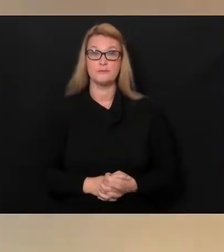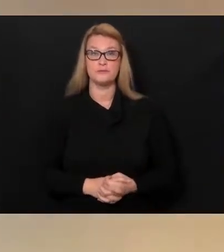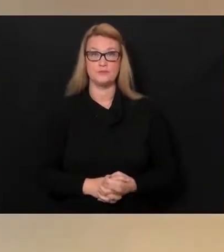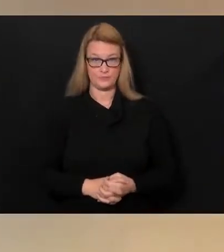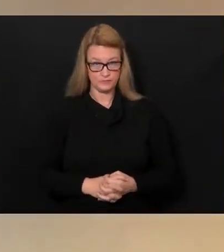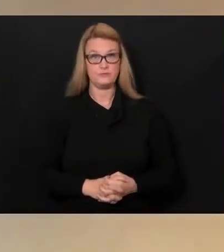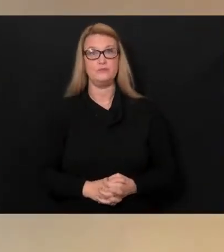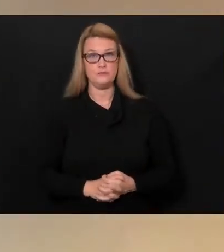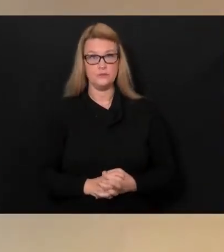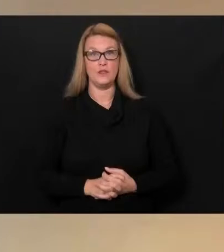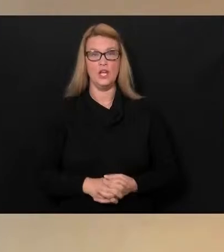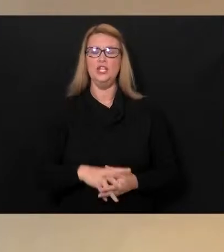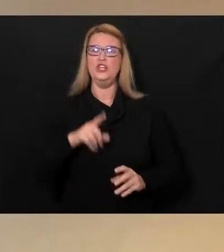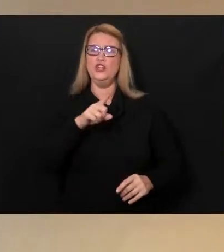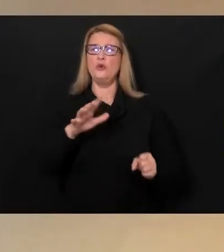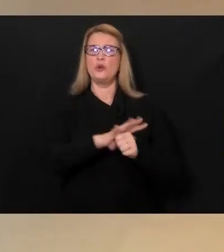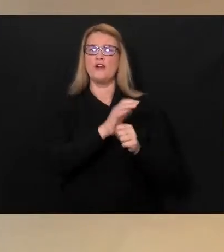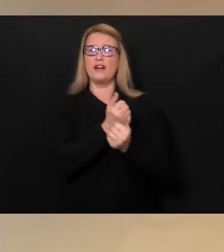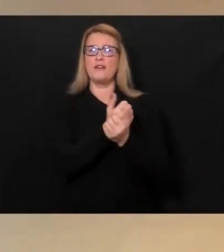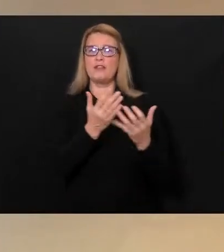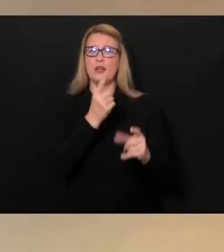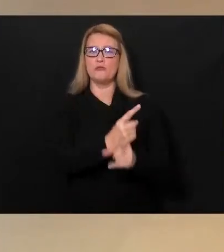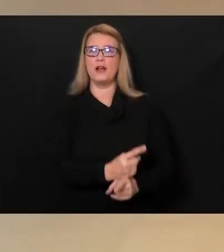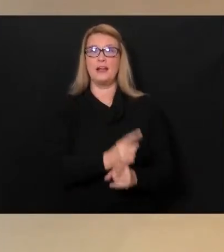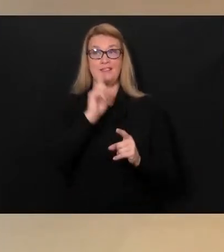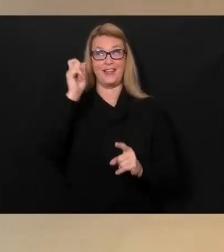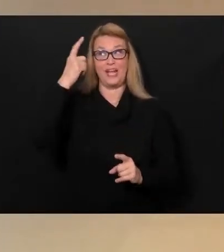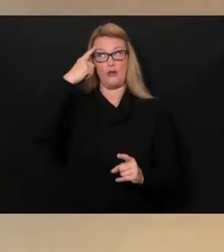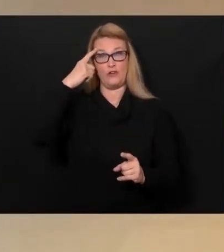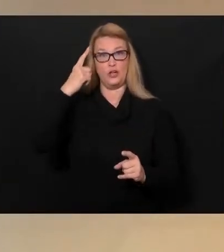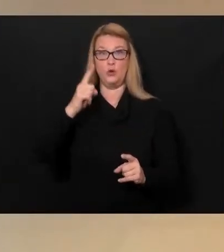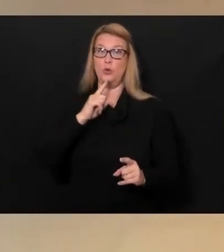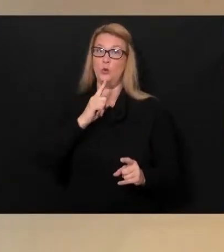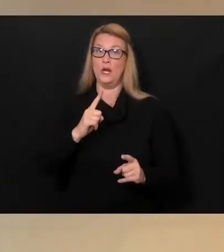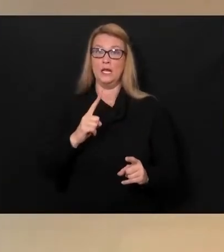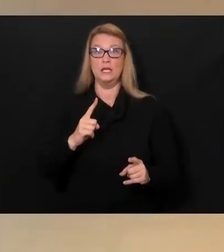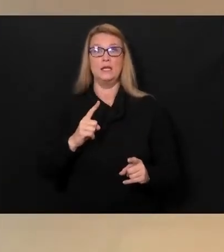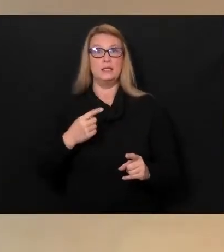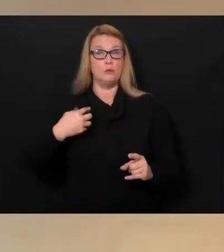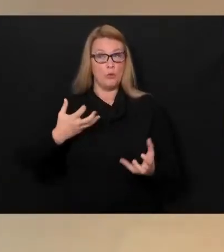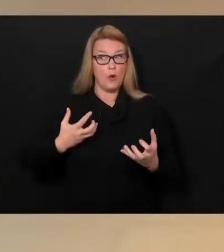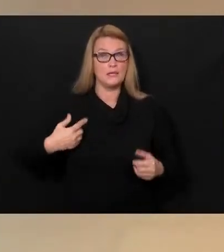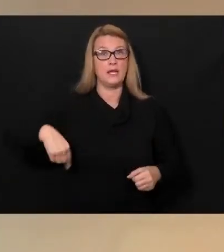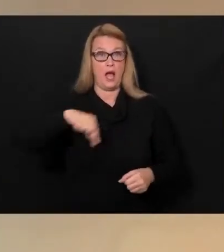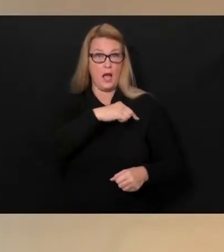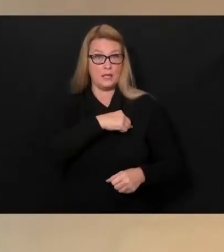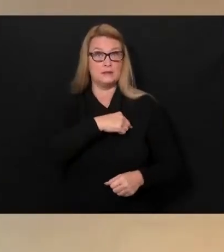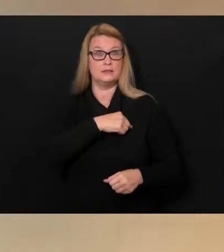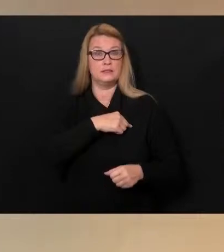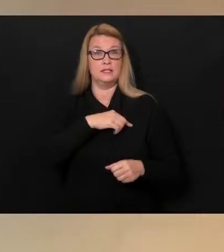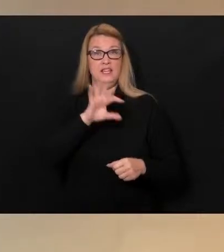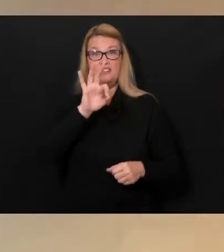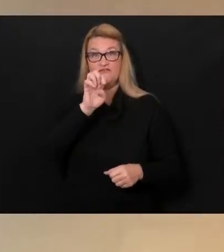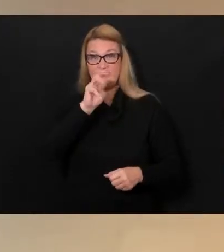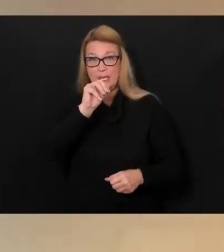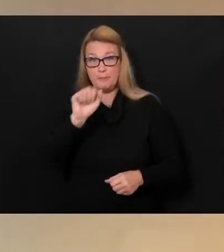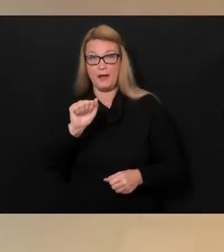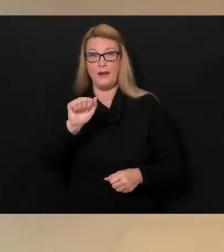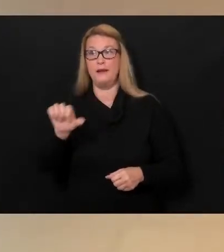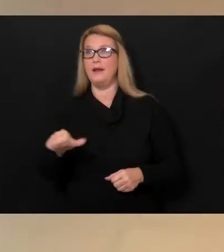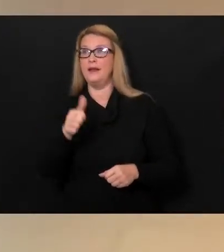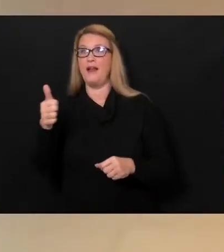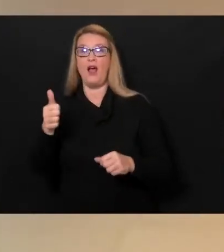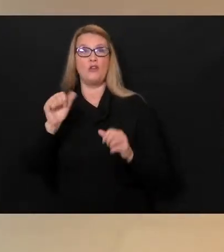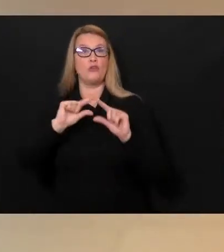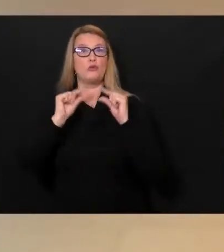Clay, I think you've covered it well. The governor continues to press us also to demonstrate to FEMA and others the